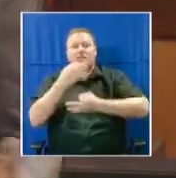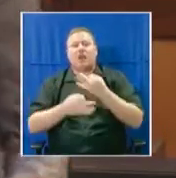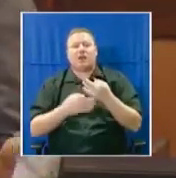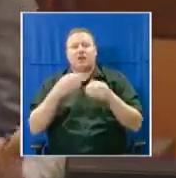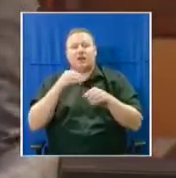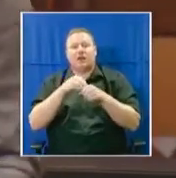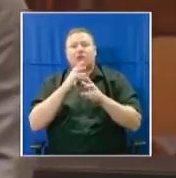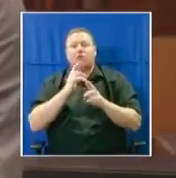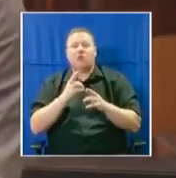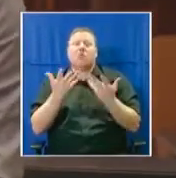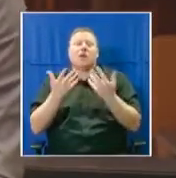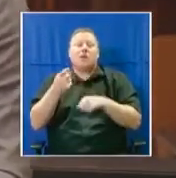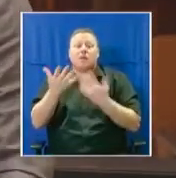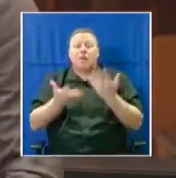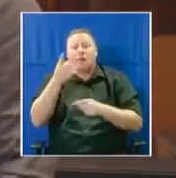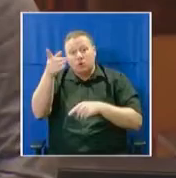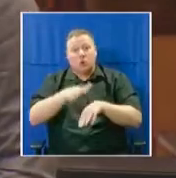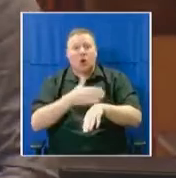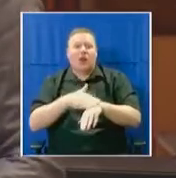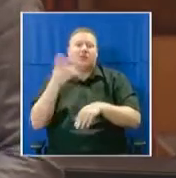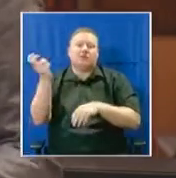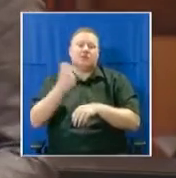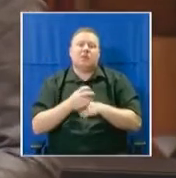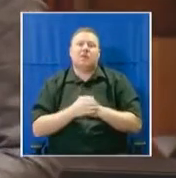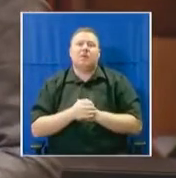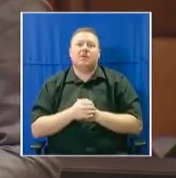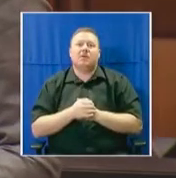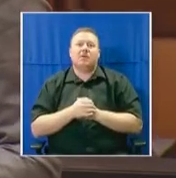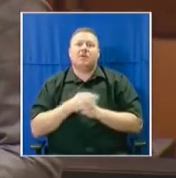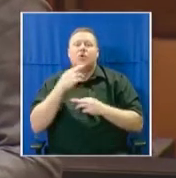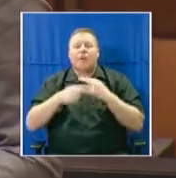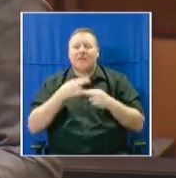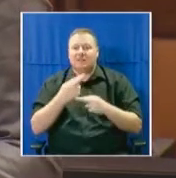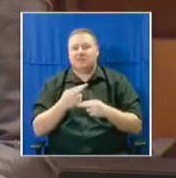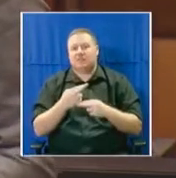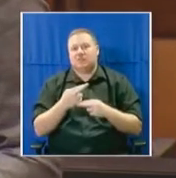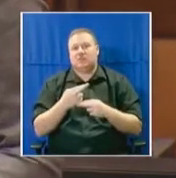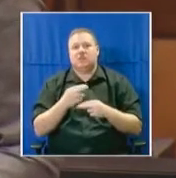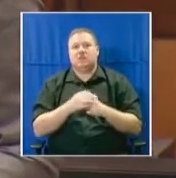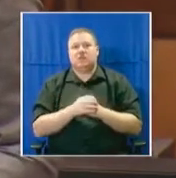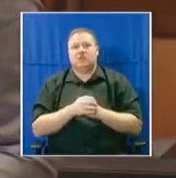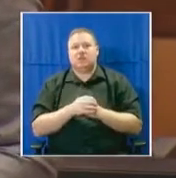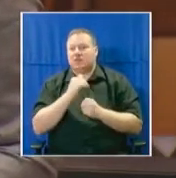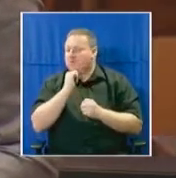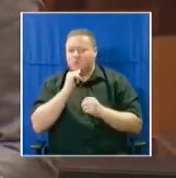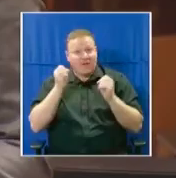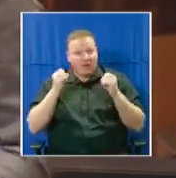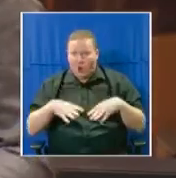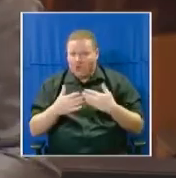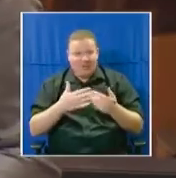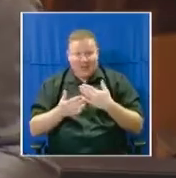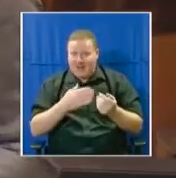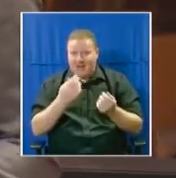It happens to all of us, the best of us. But just to repeat that we haven't lost any money